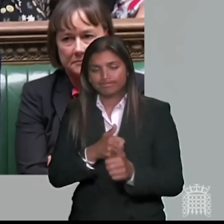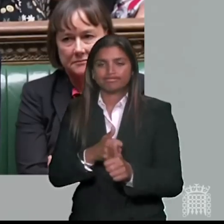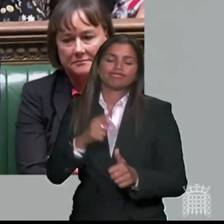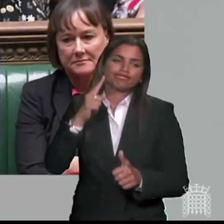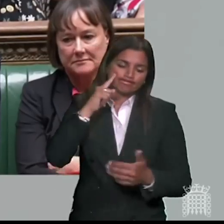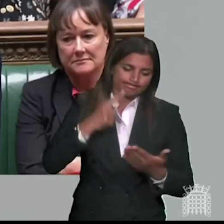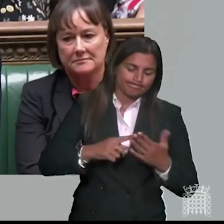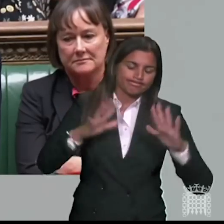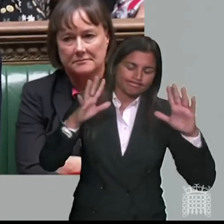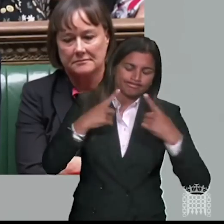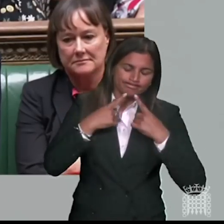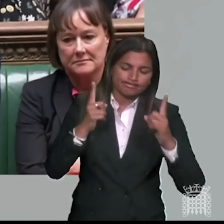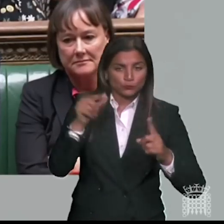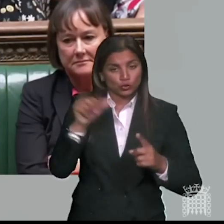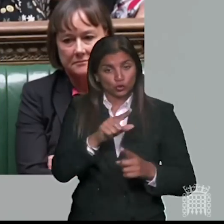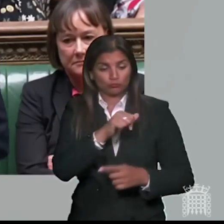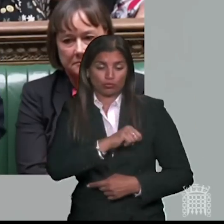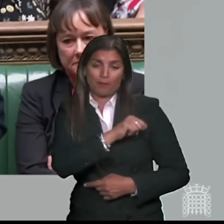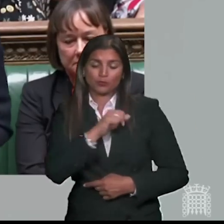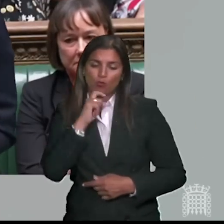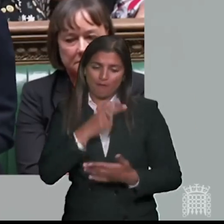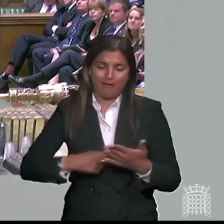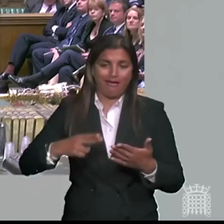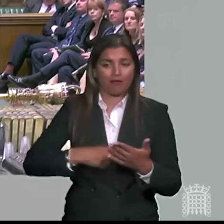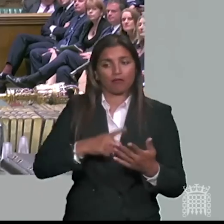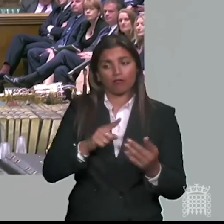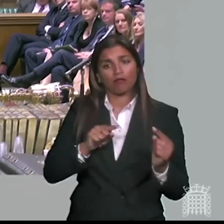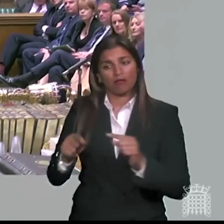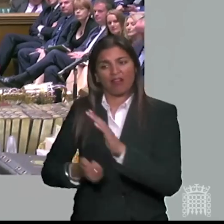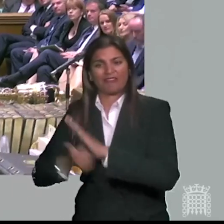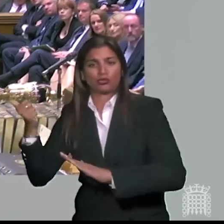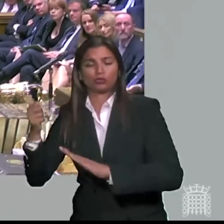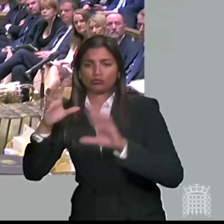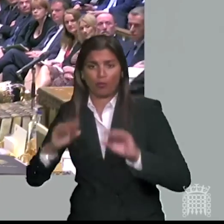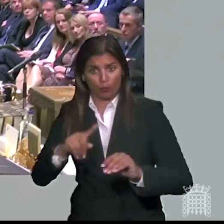finally deliver their promise to ban no-fault evictions?